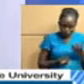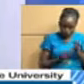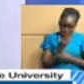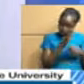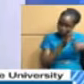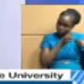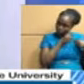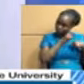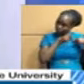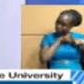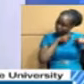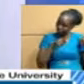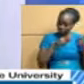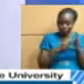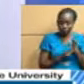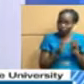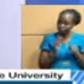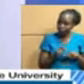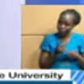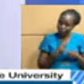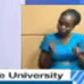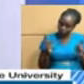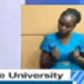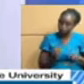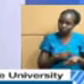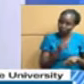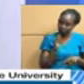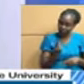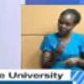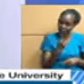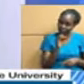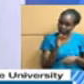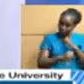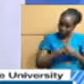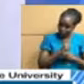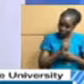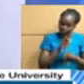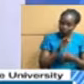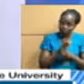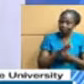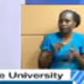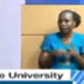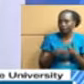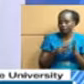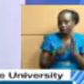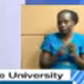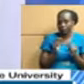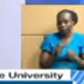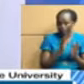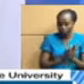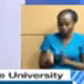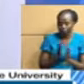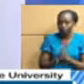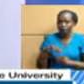also creates, in the short term, first 20 years are really full of turmoil, so you really need to plan long enough, have a